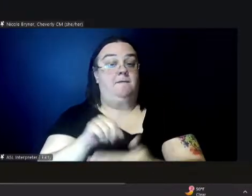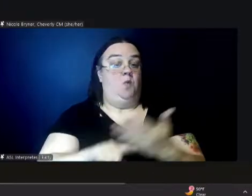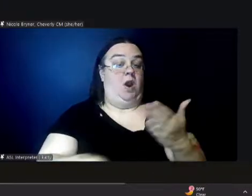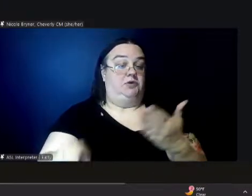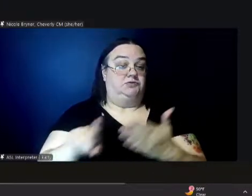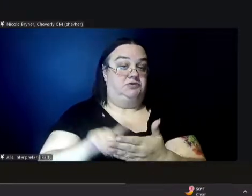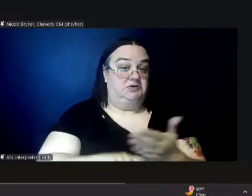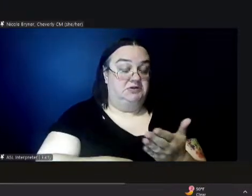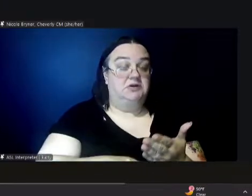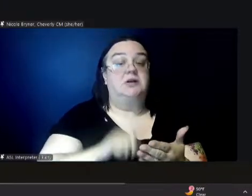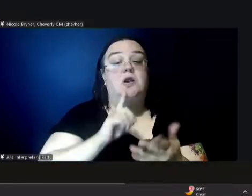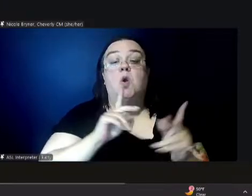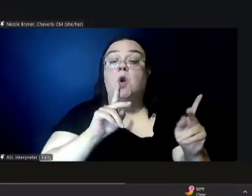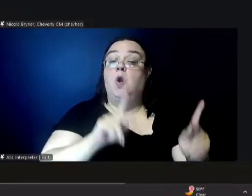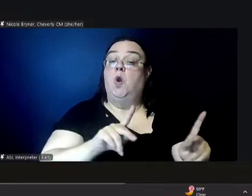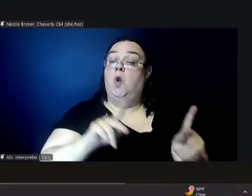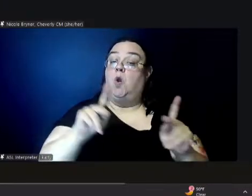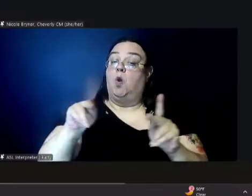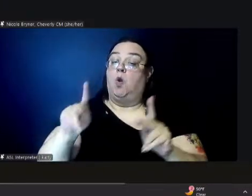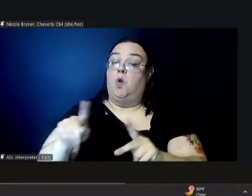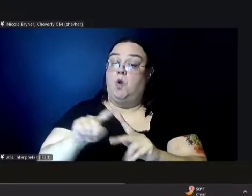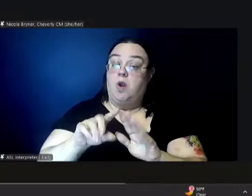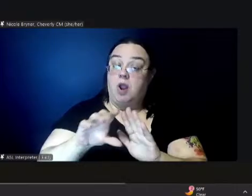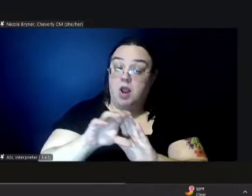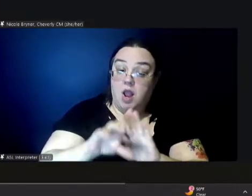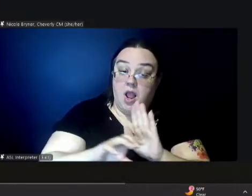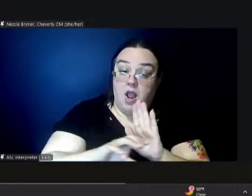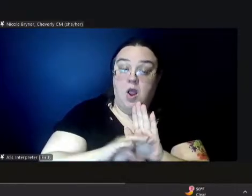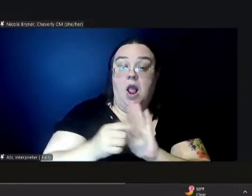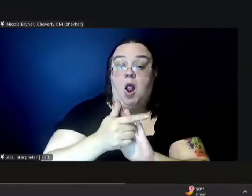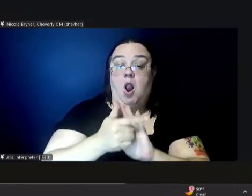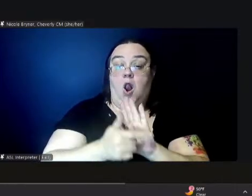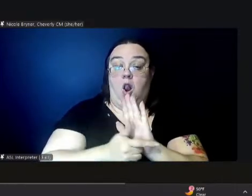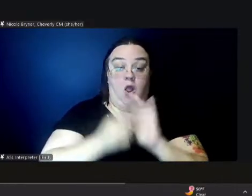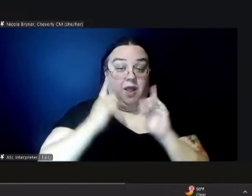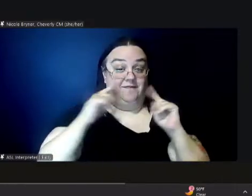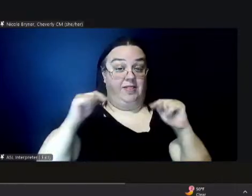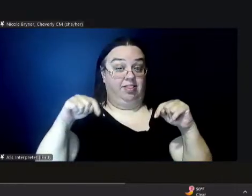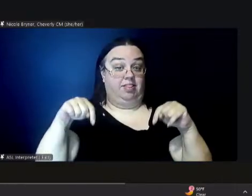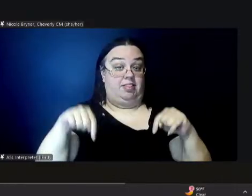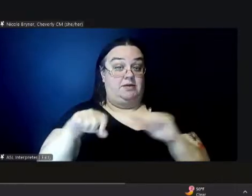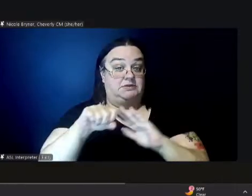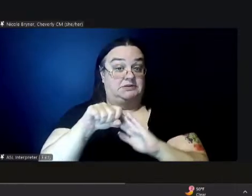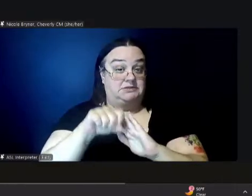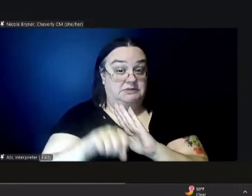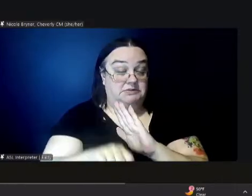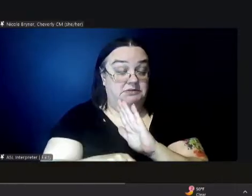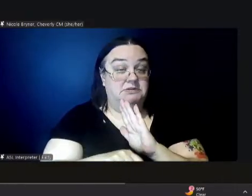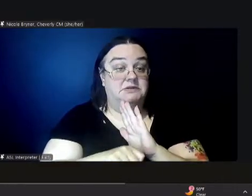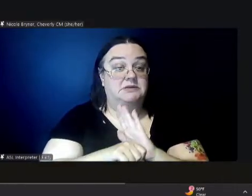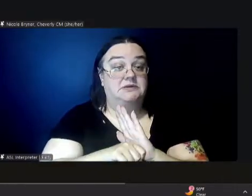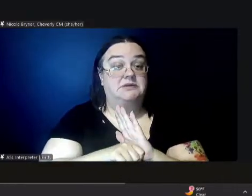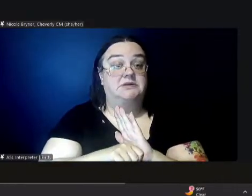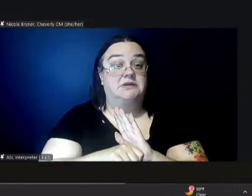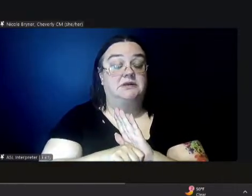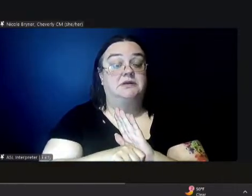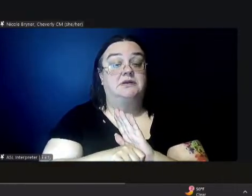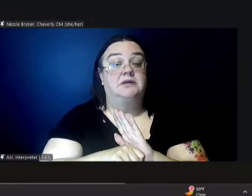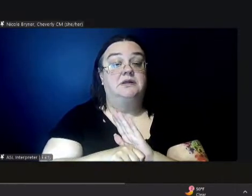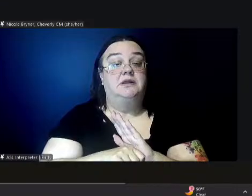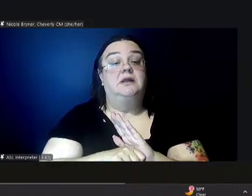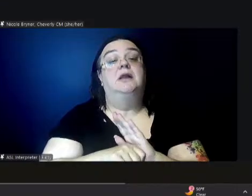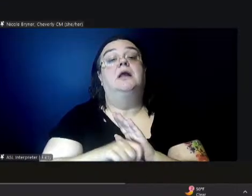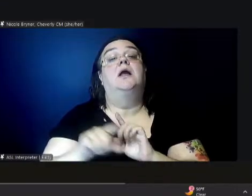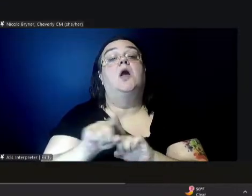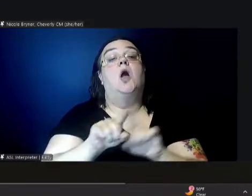prejudice, according to the Constitution and laws of this state according to the Constitution and laws that their state and the charter